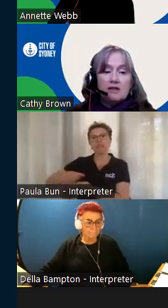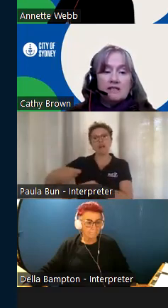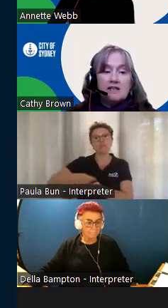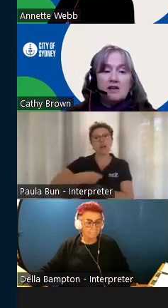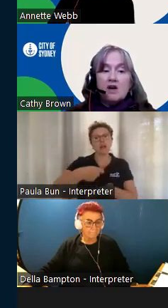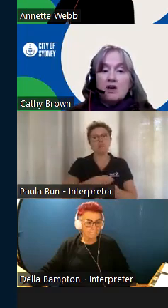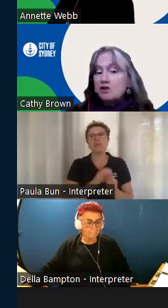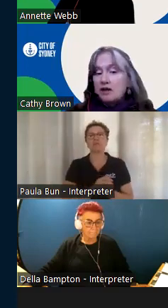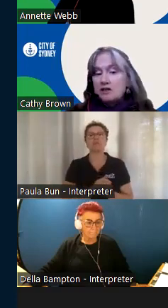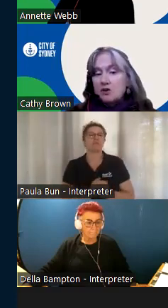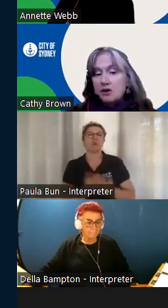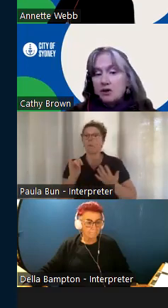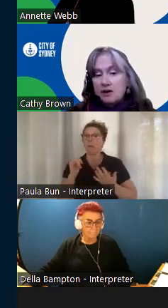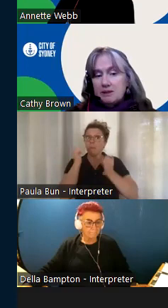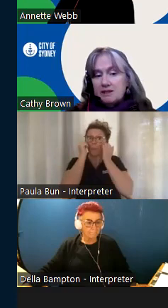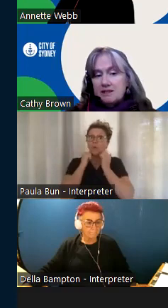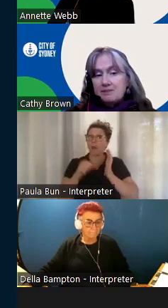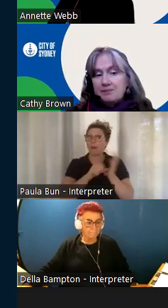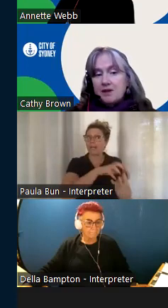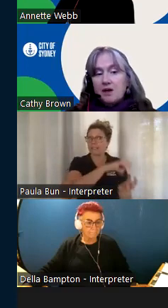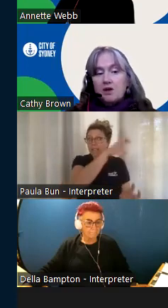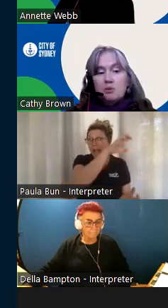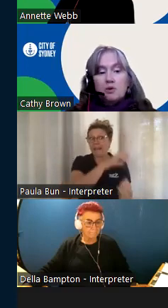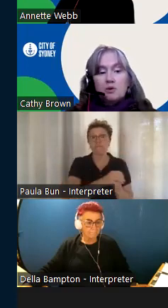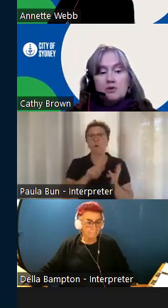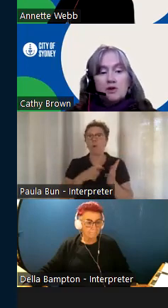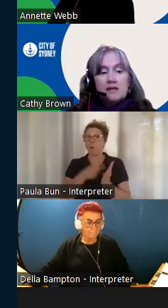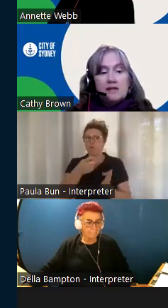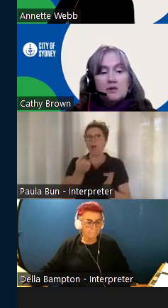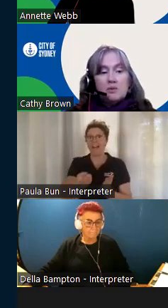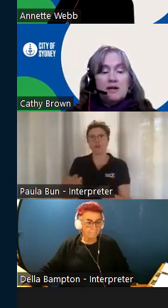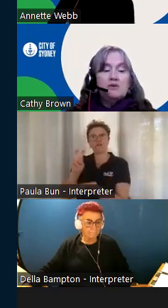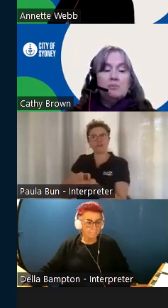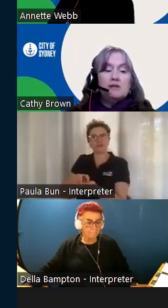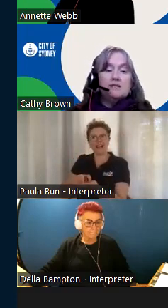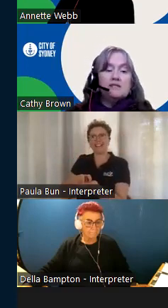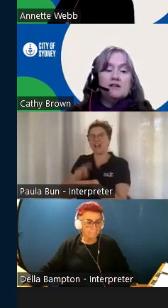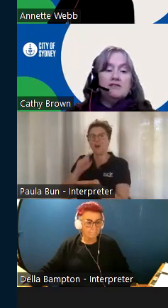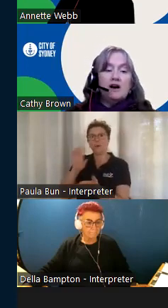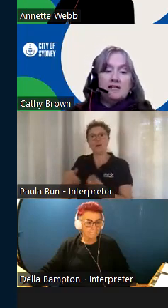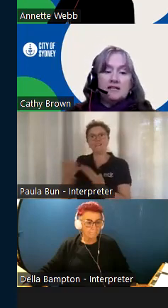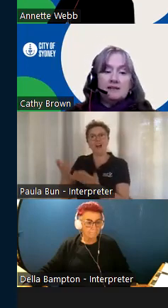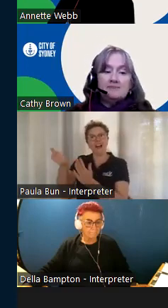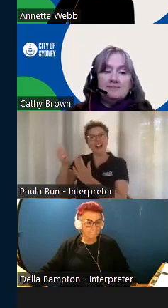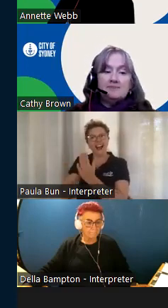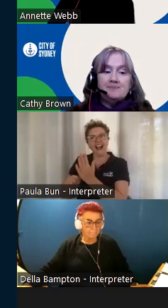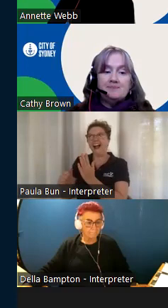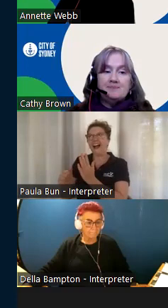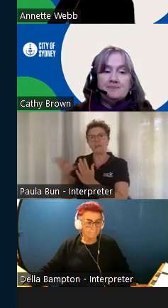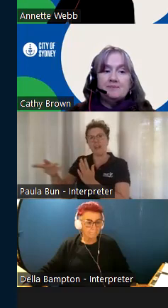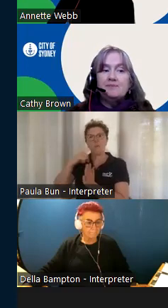work funding, contracts or agreements. You will also need 100 points of ID.